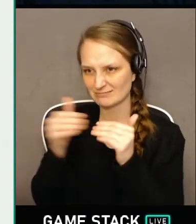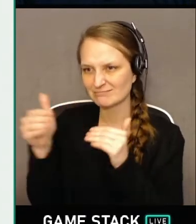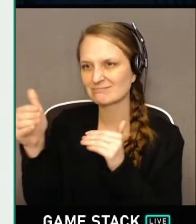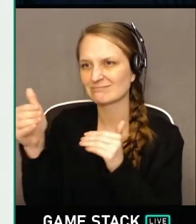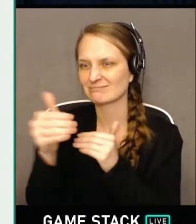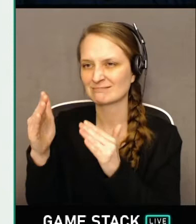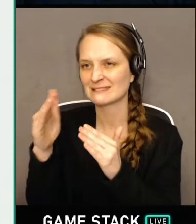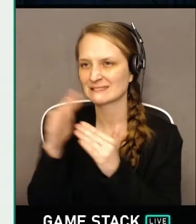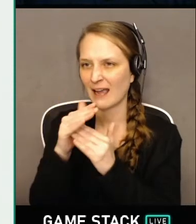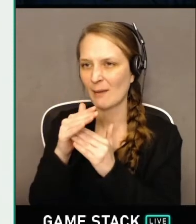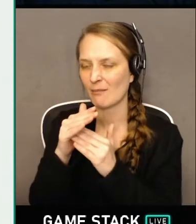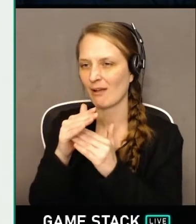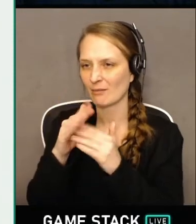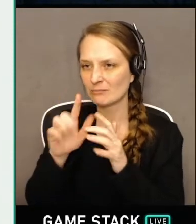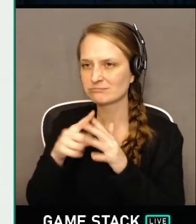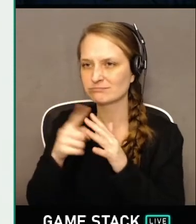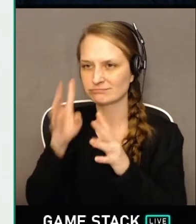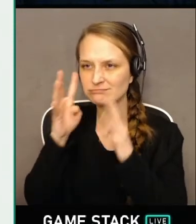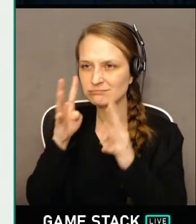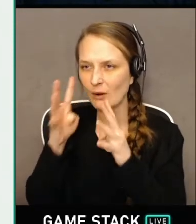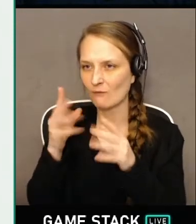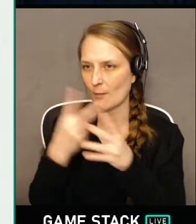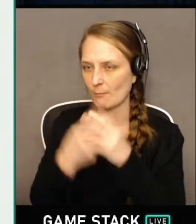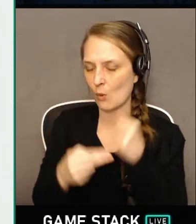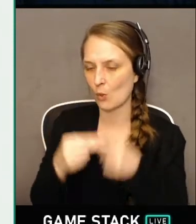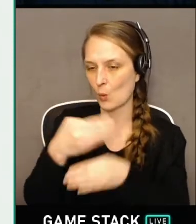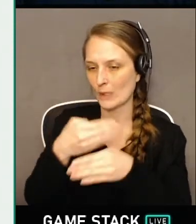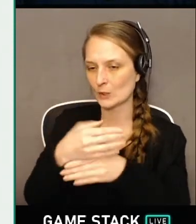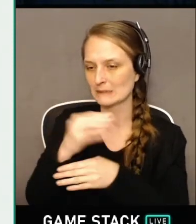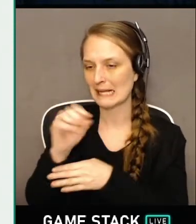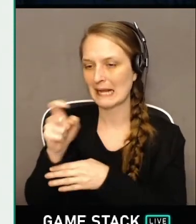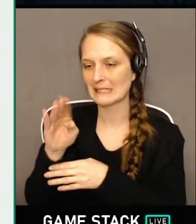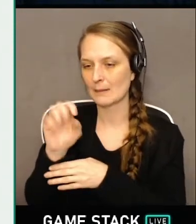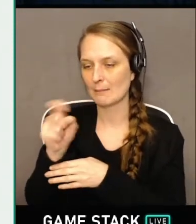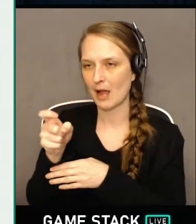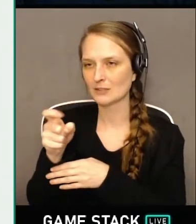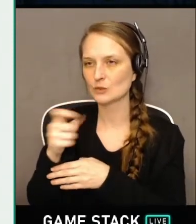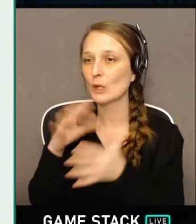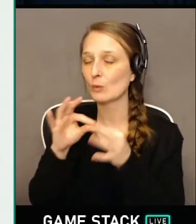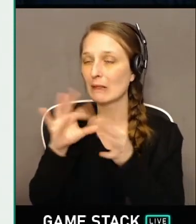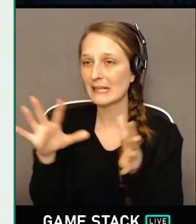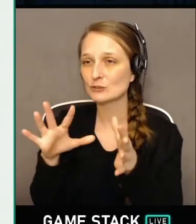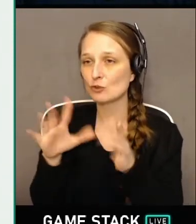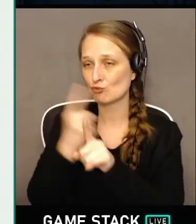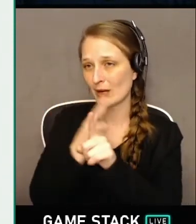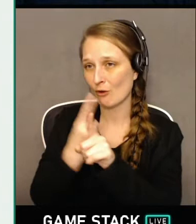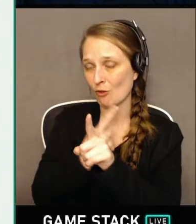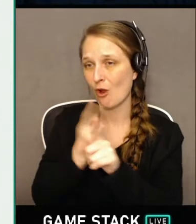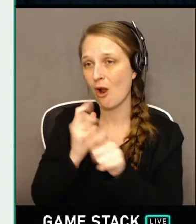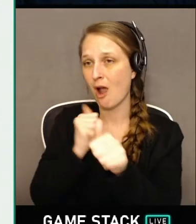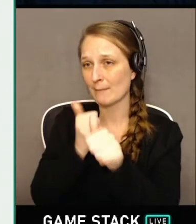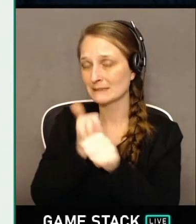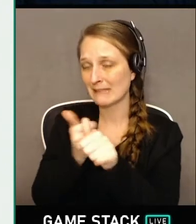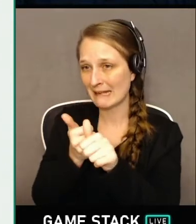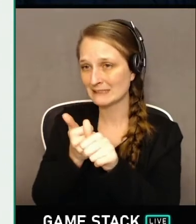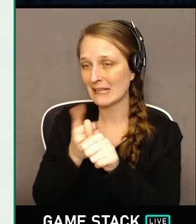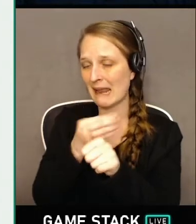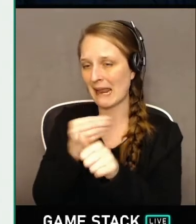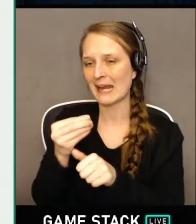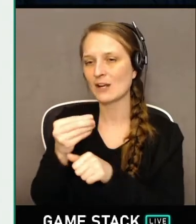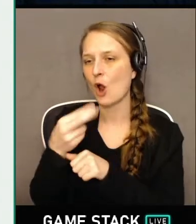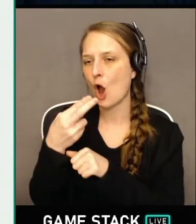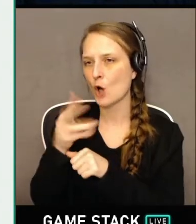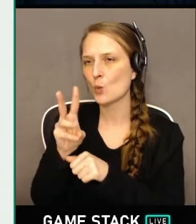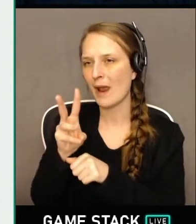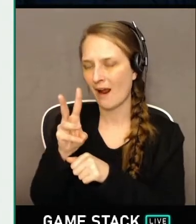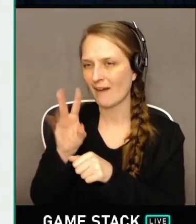on both Windows and Xbox. We have released regular updates to unlock new hardware features and to enhance the language